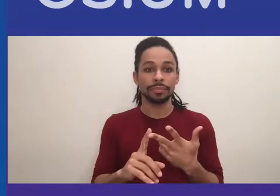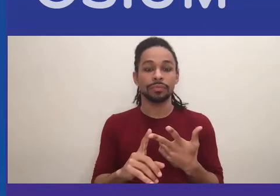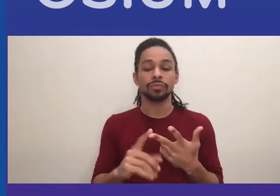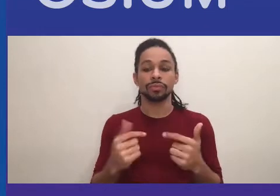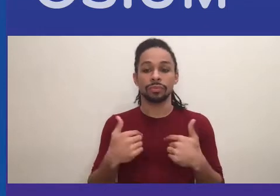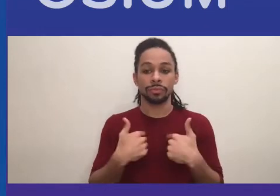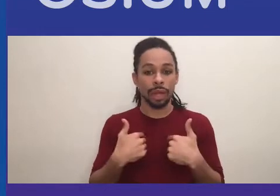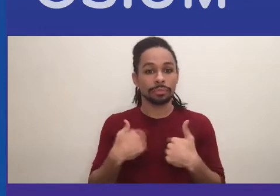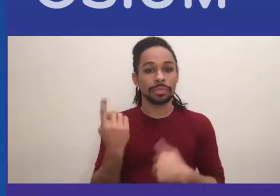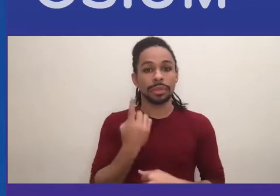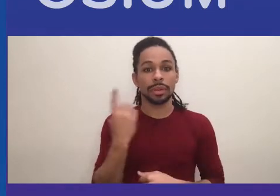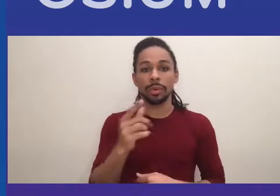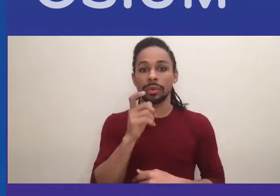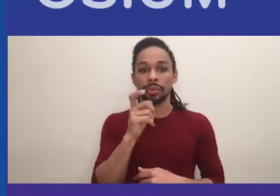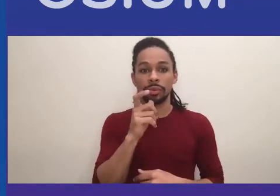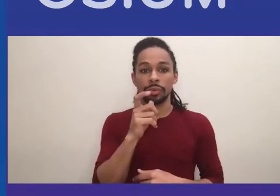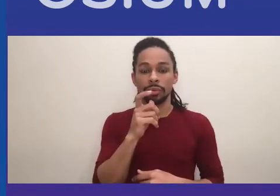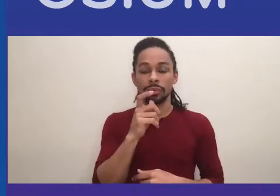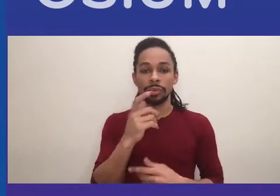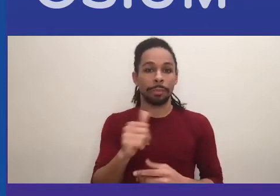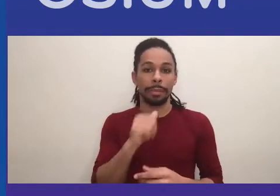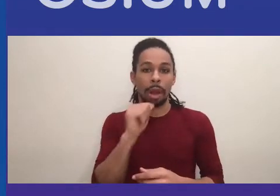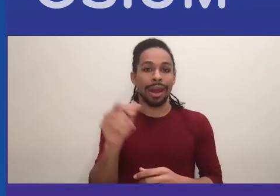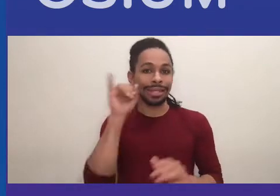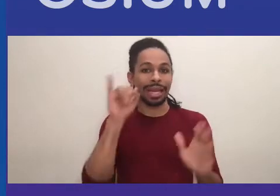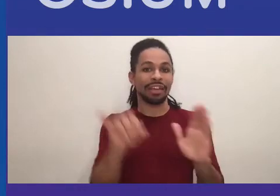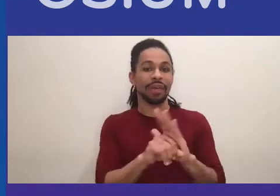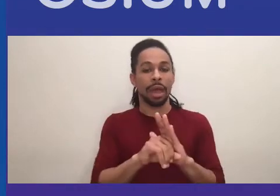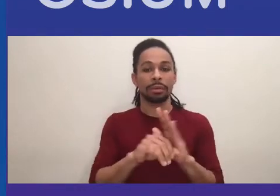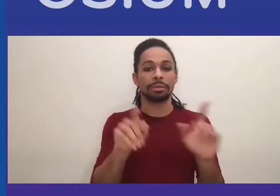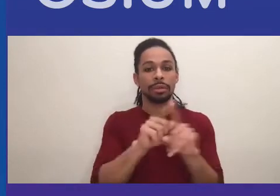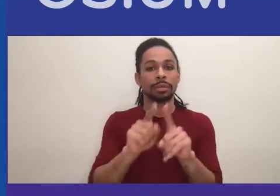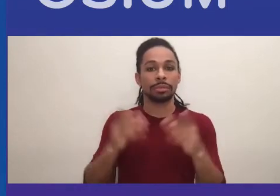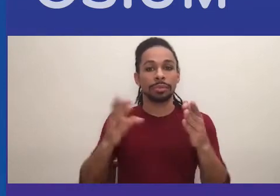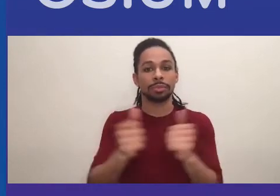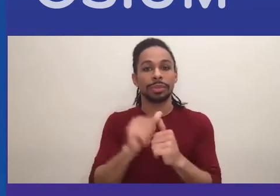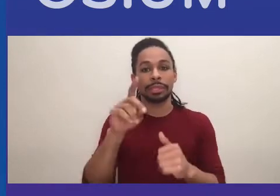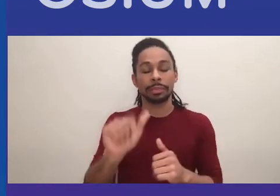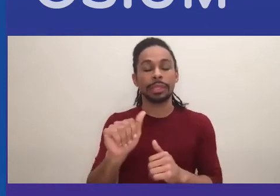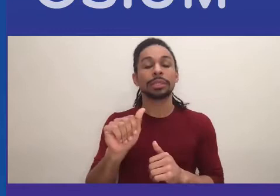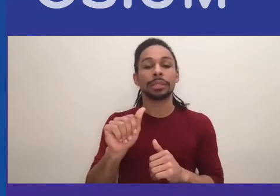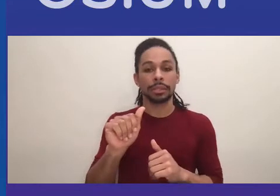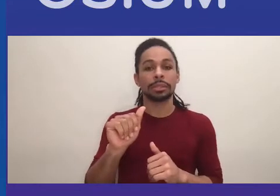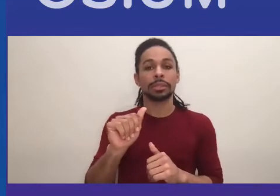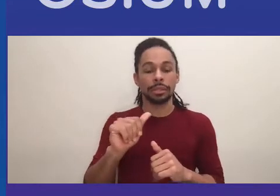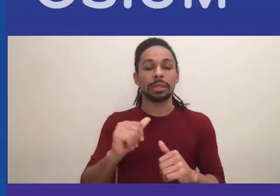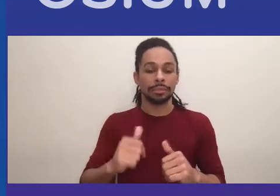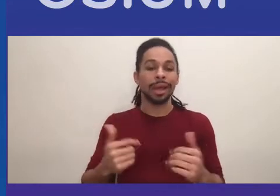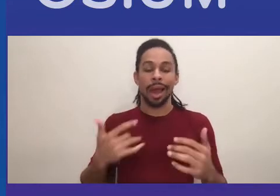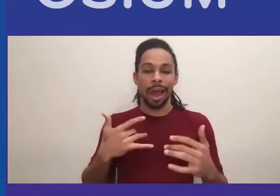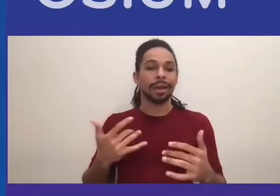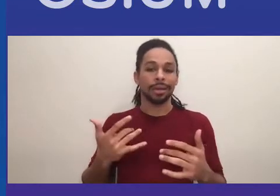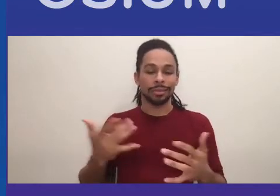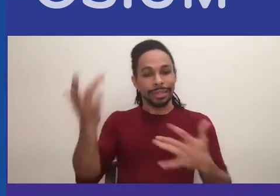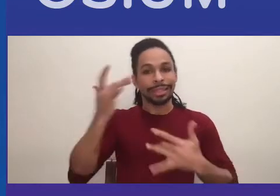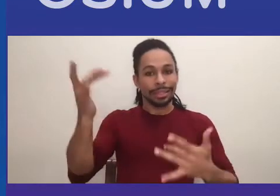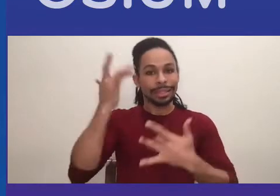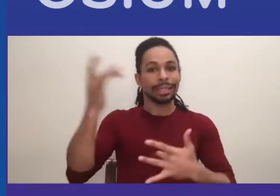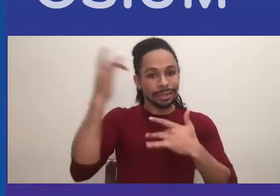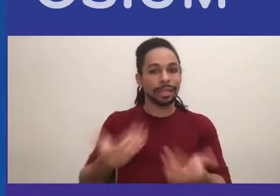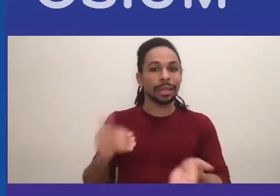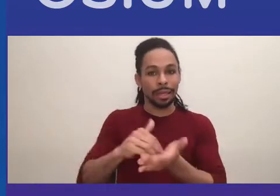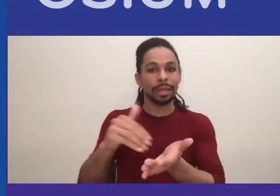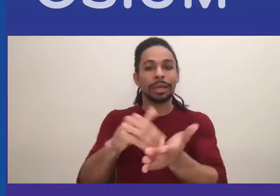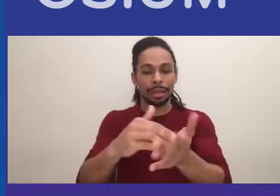am someone who has not identified recently as a person with disabilities, but has been dealing with chronic health issues very intensely